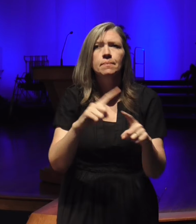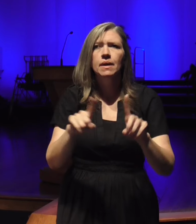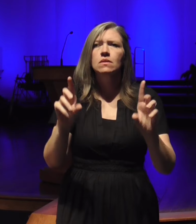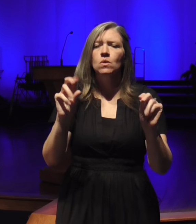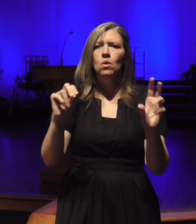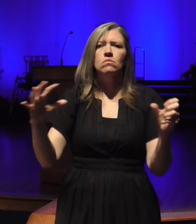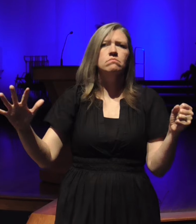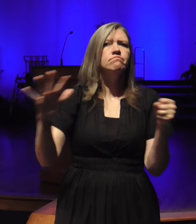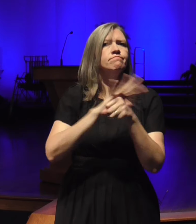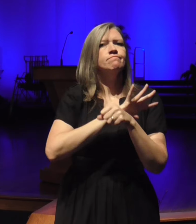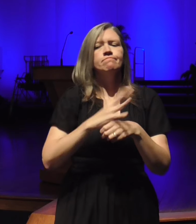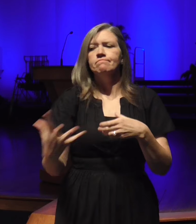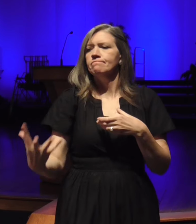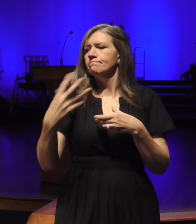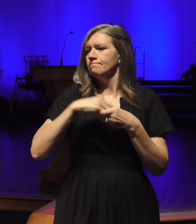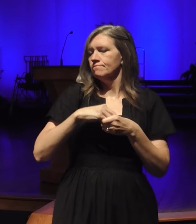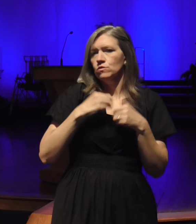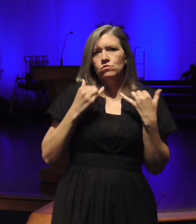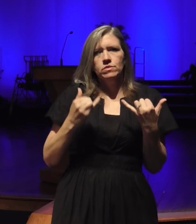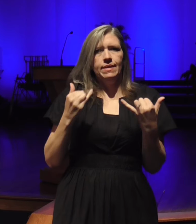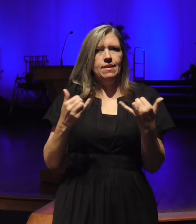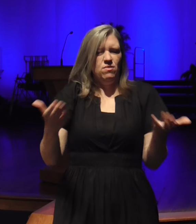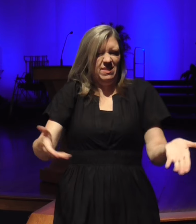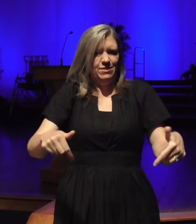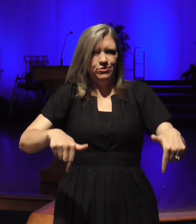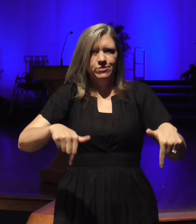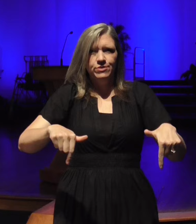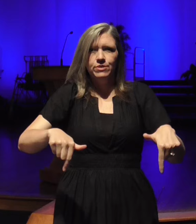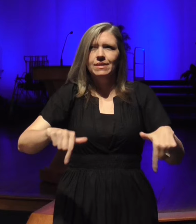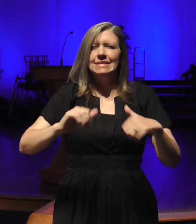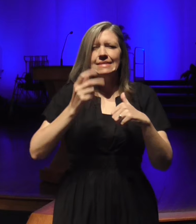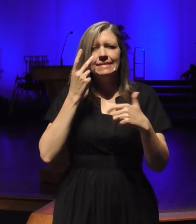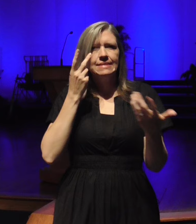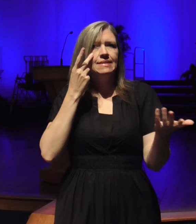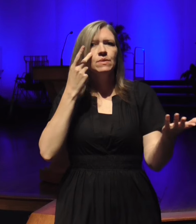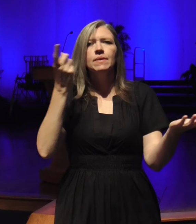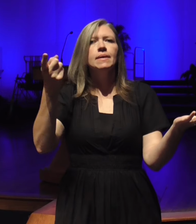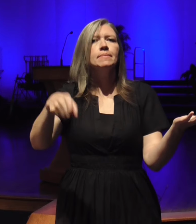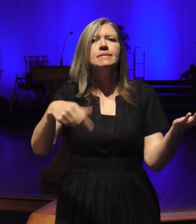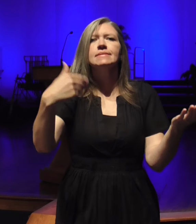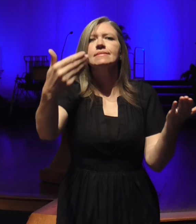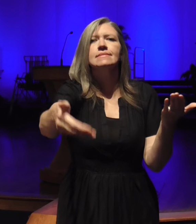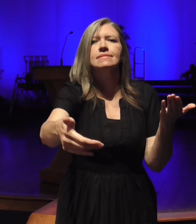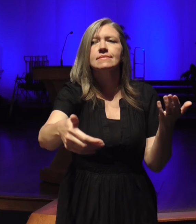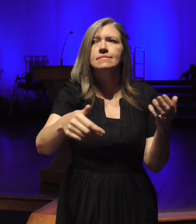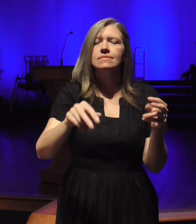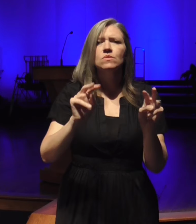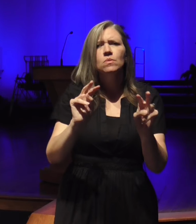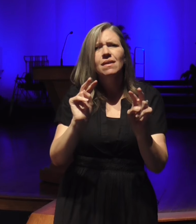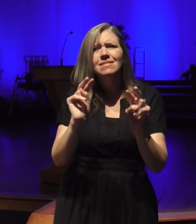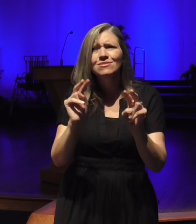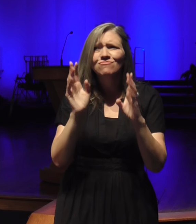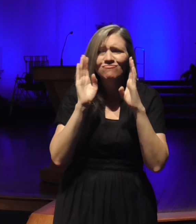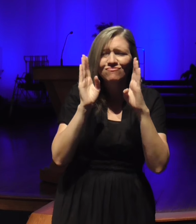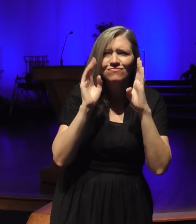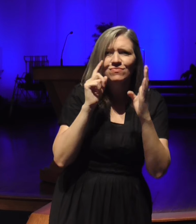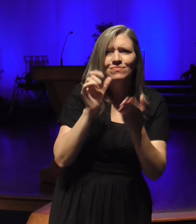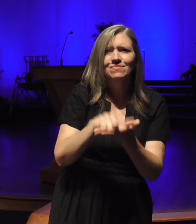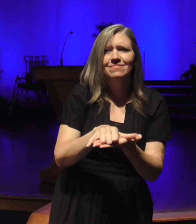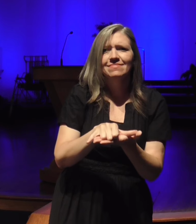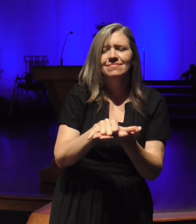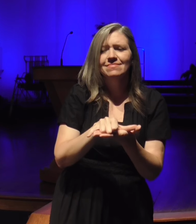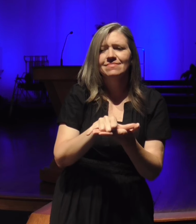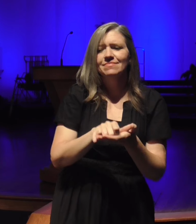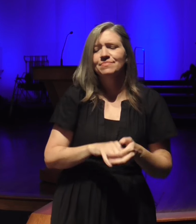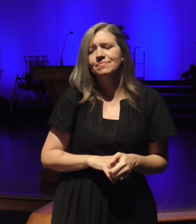to make ready for my good today? Not to prove itself, but to enter into it completely right here and right